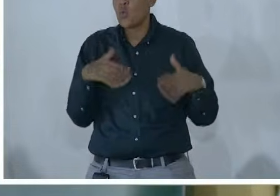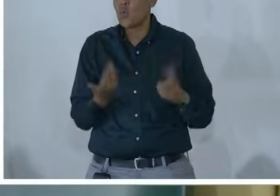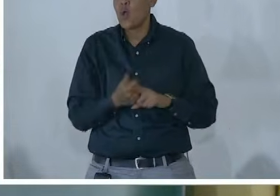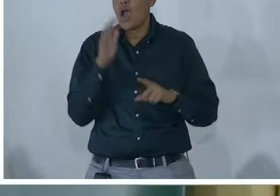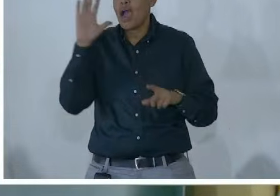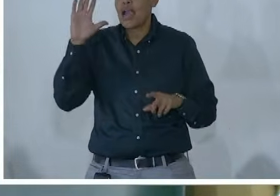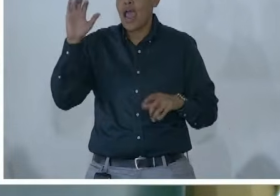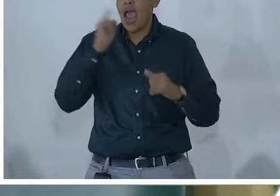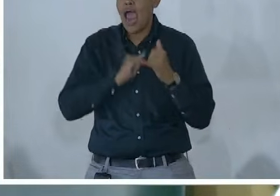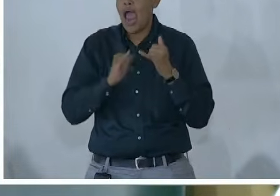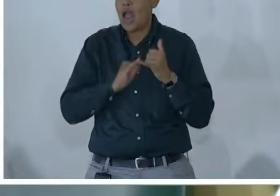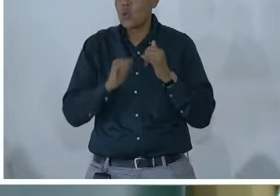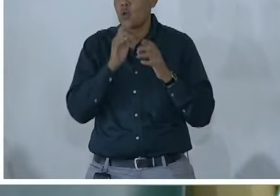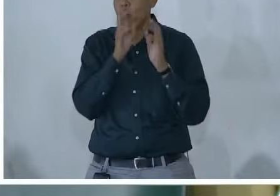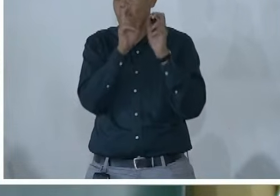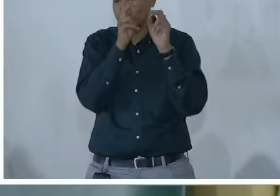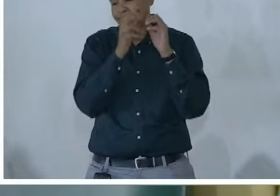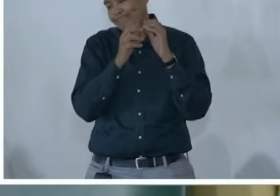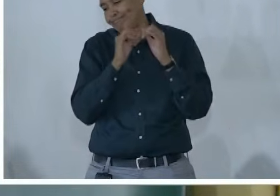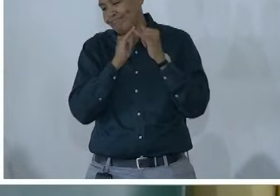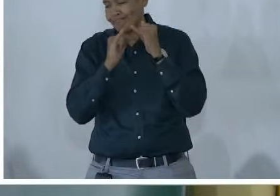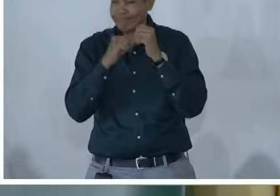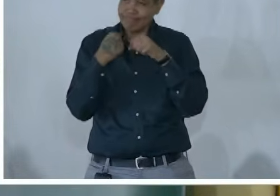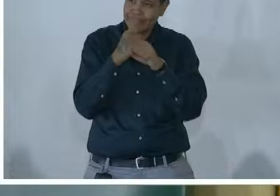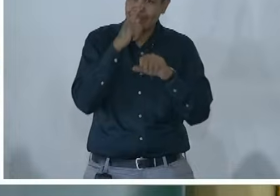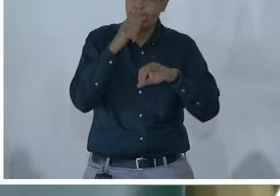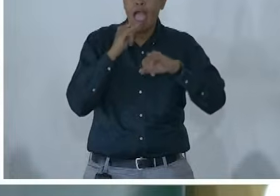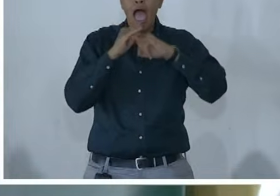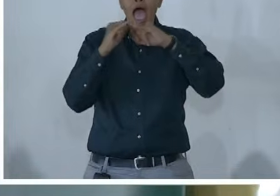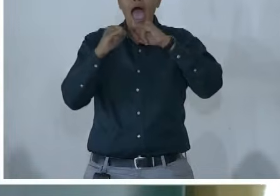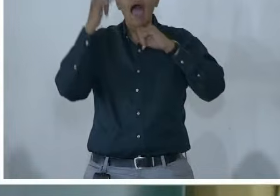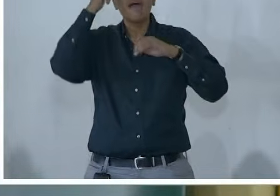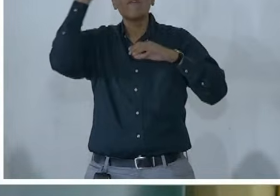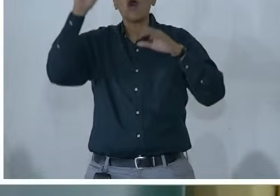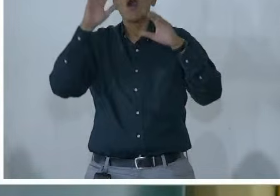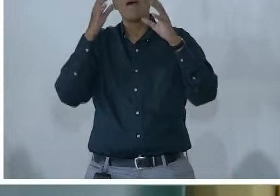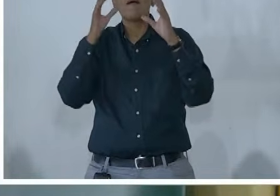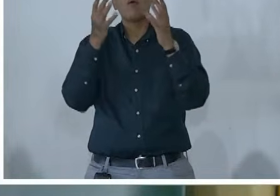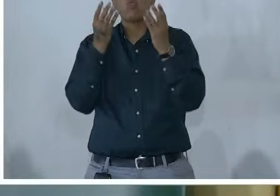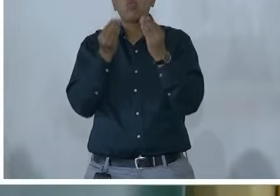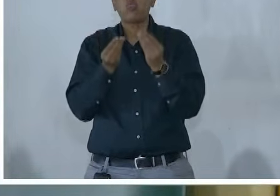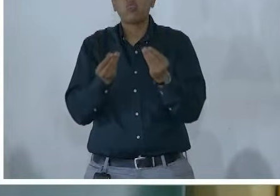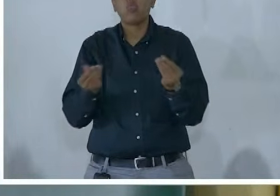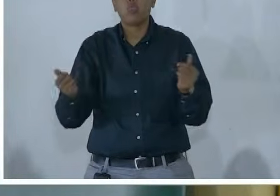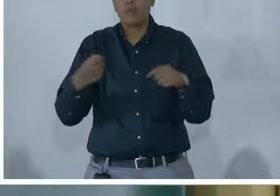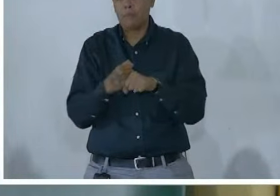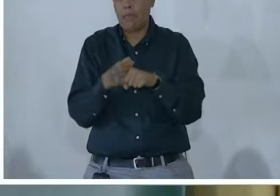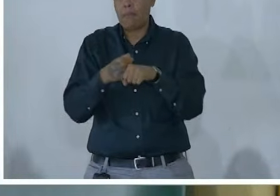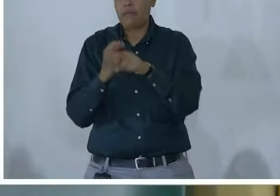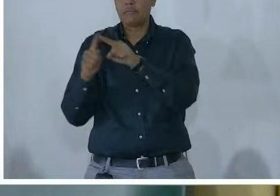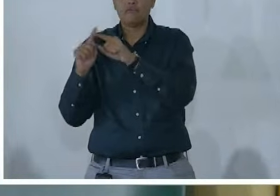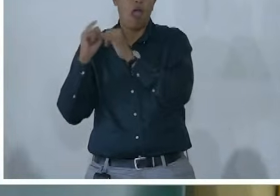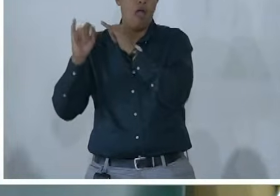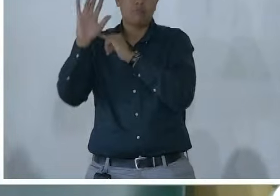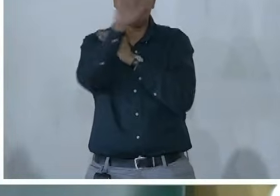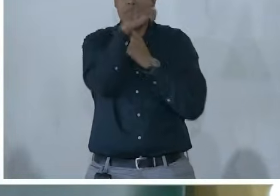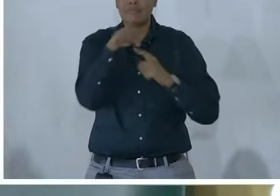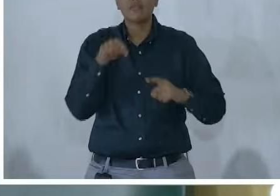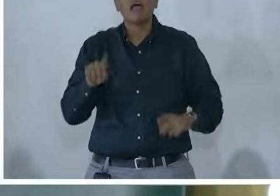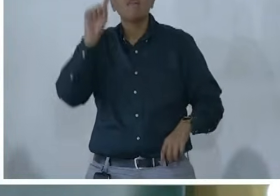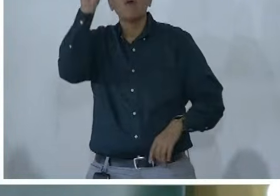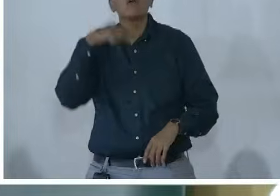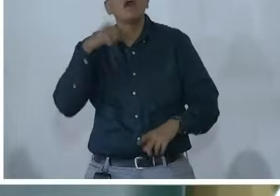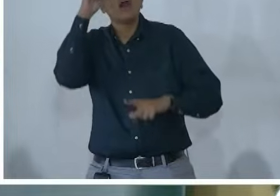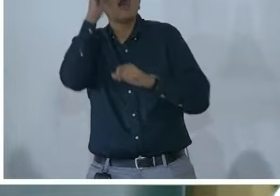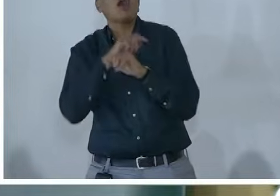their aluminum refinery and steel smelting facilities. These visits provided first-hand insight